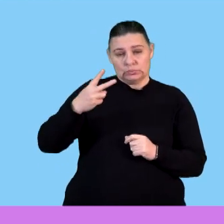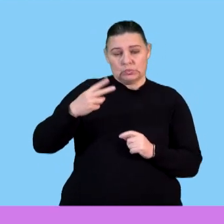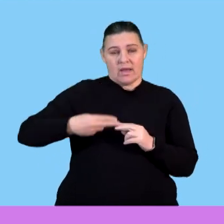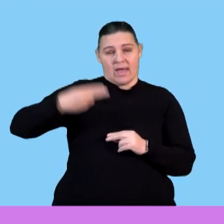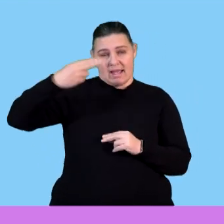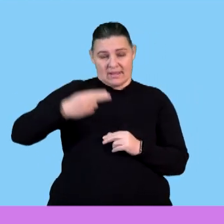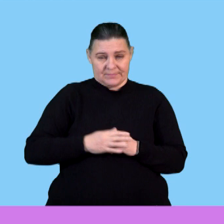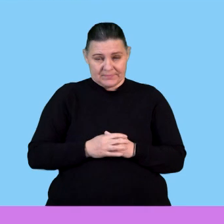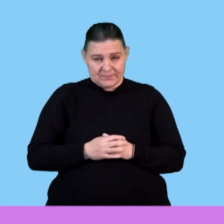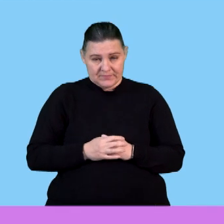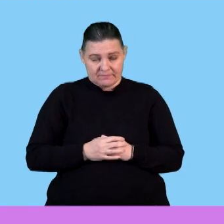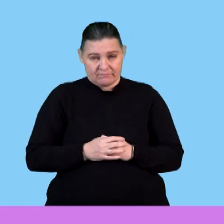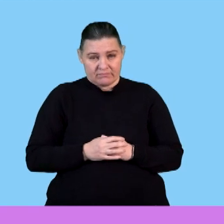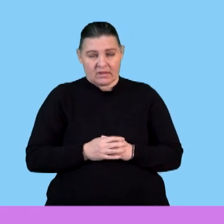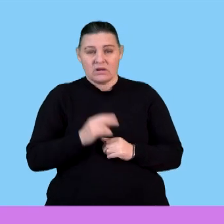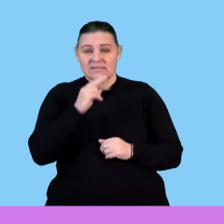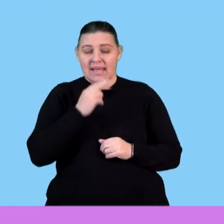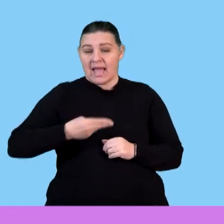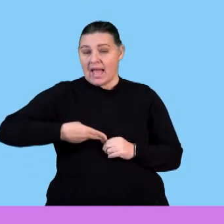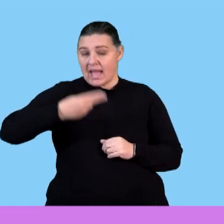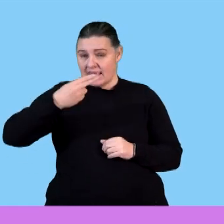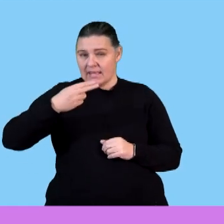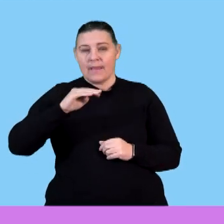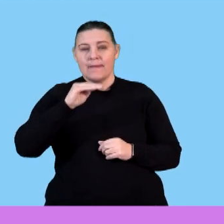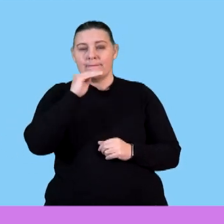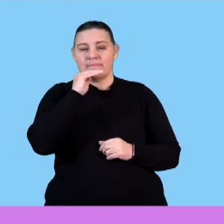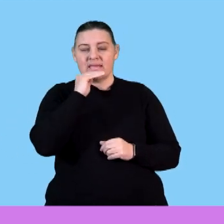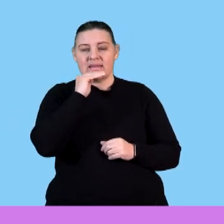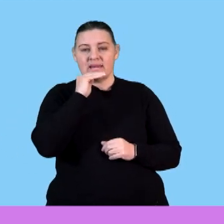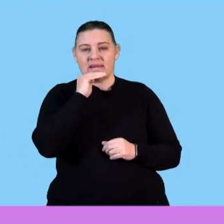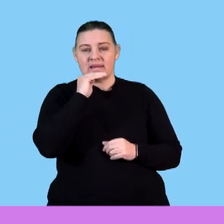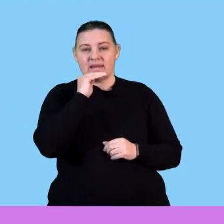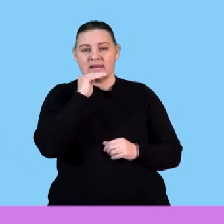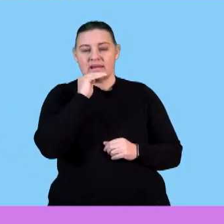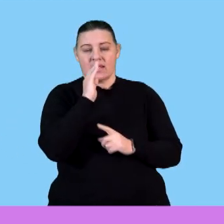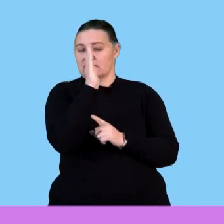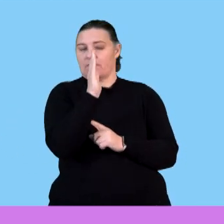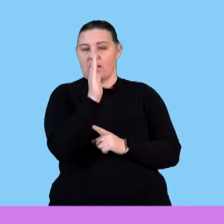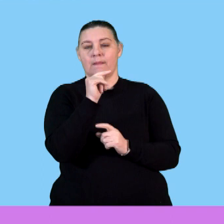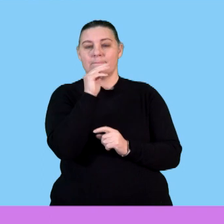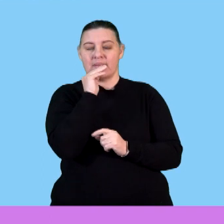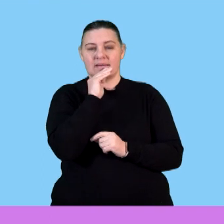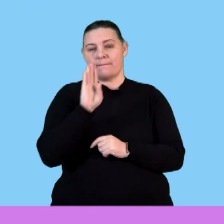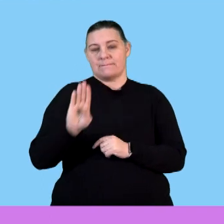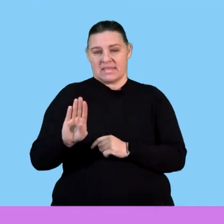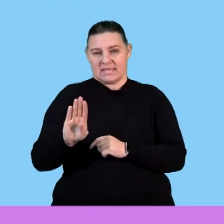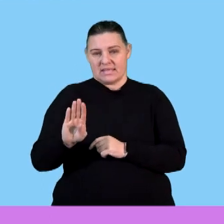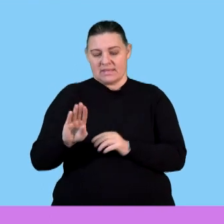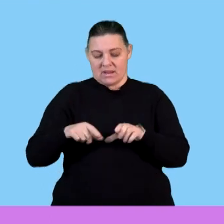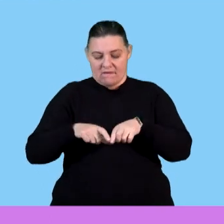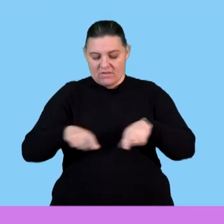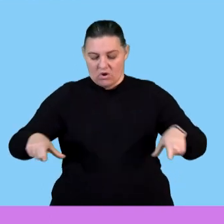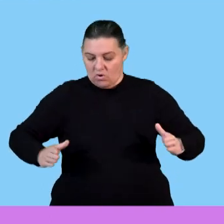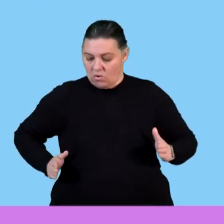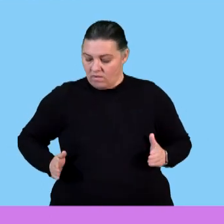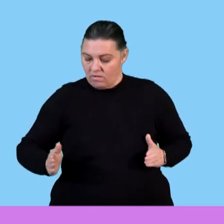calculator, get our answer. So that's 90, that's 45. And my answer